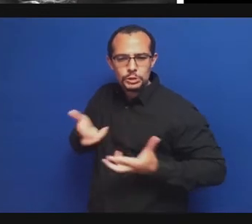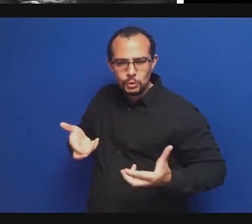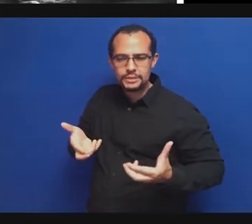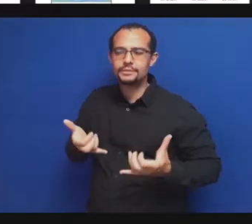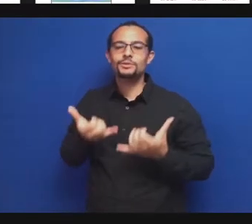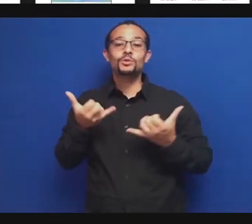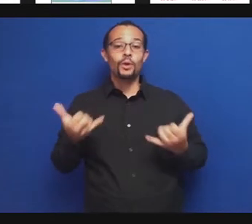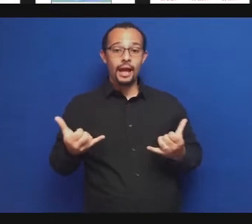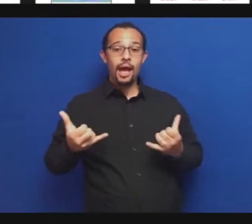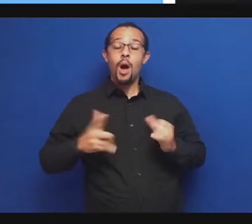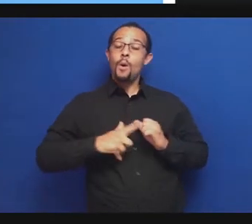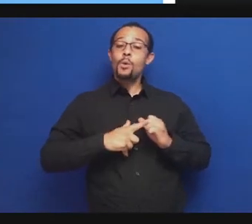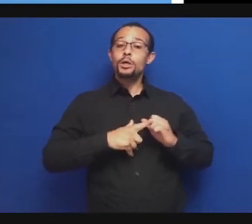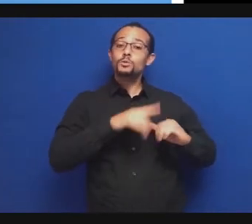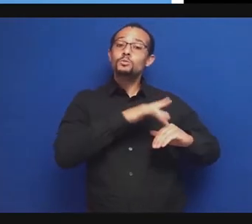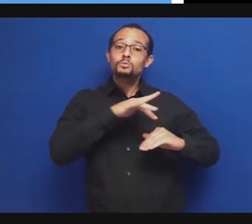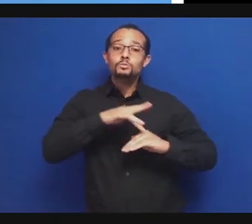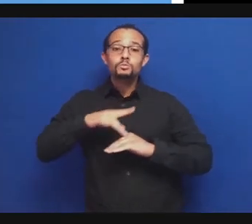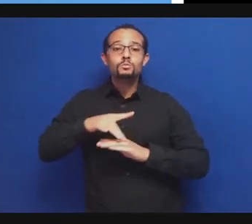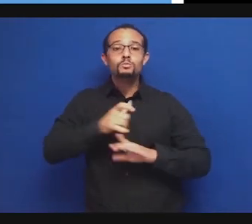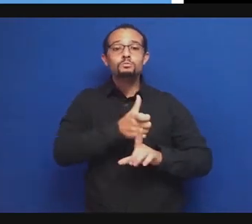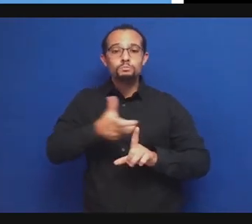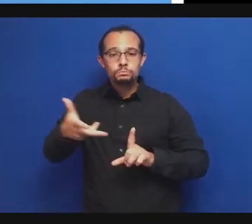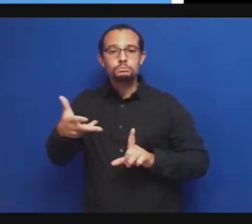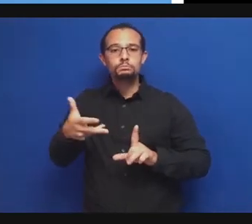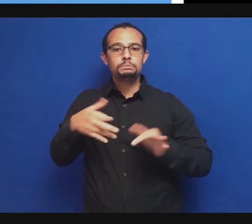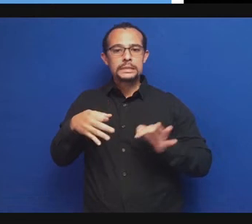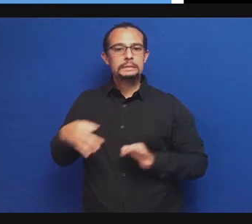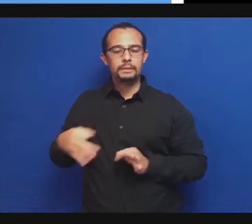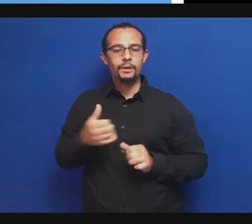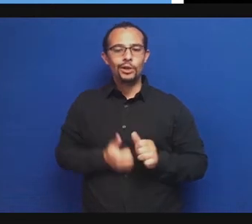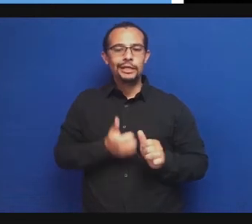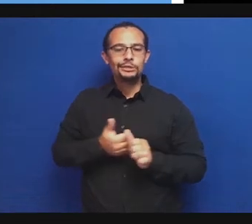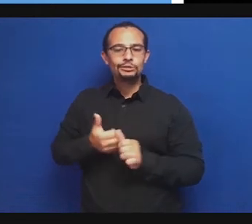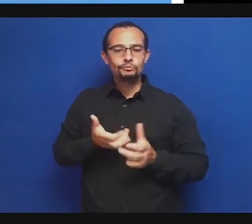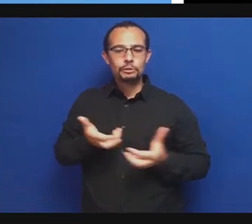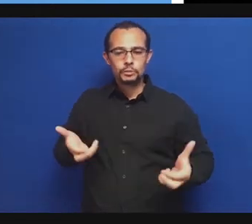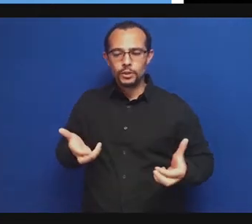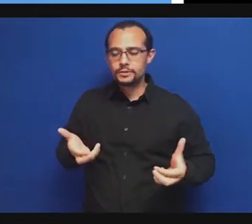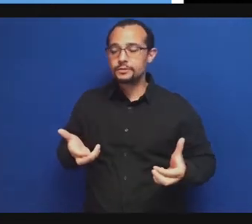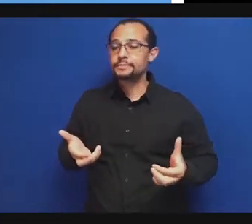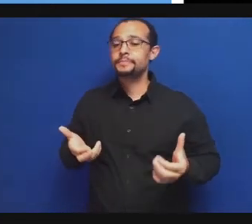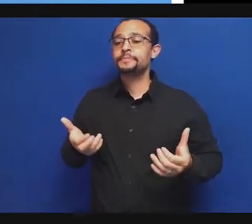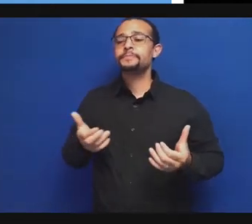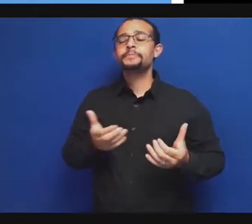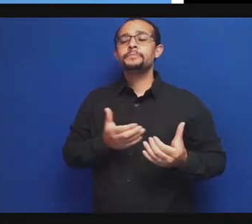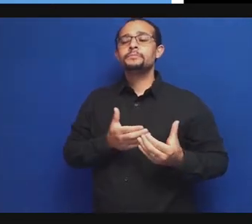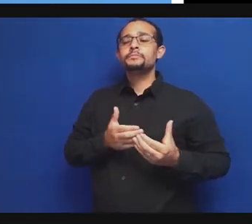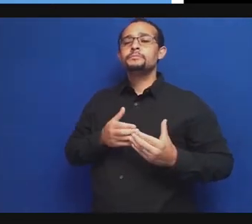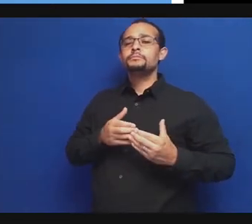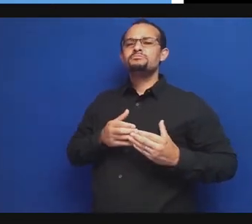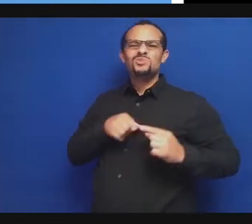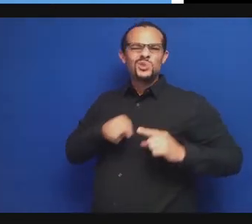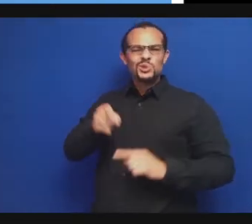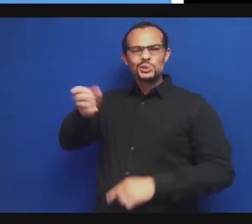So in doing so, remember we talked about a number of resources in the presentation. We had apps, if you